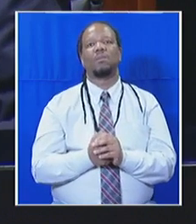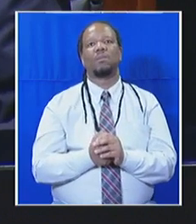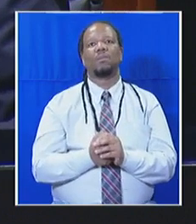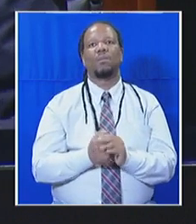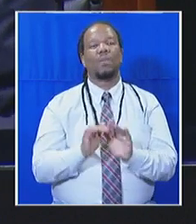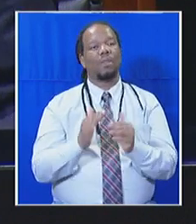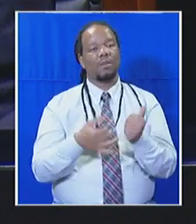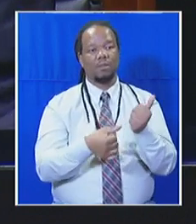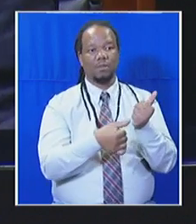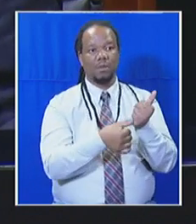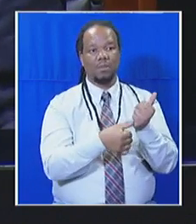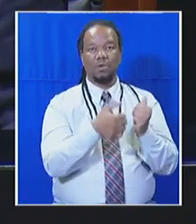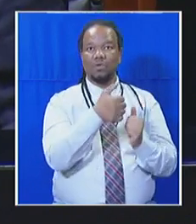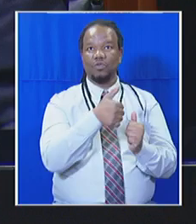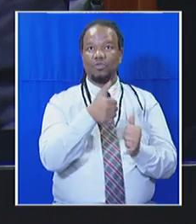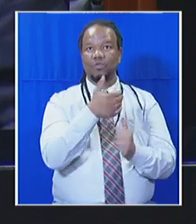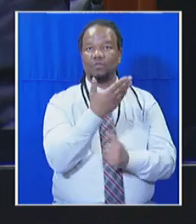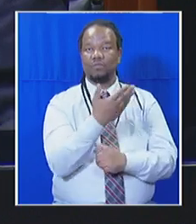Honorable Deputy Chief.